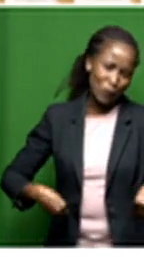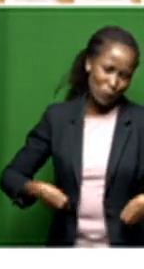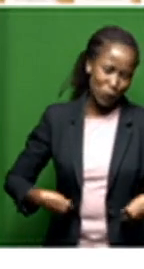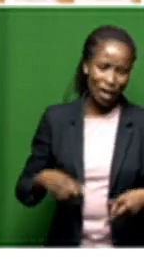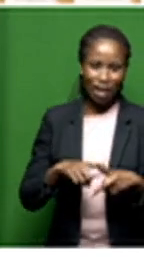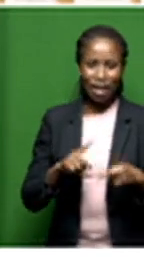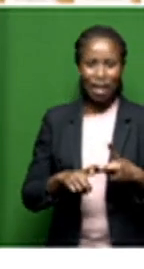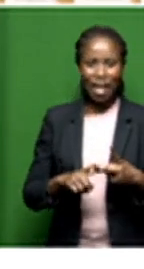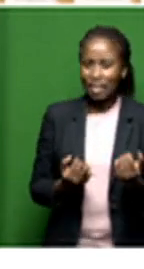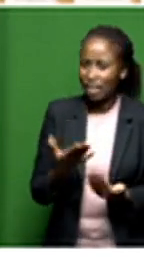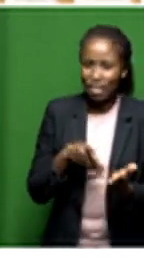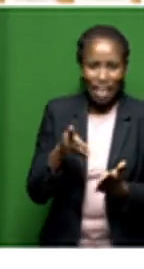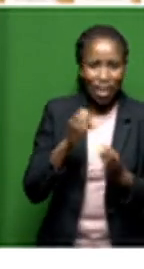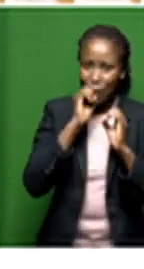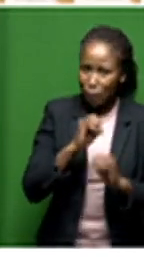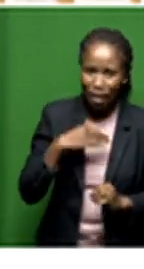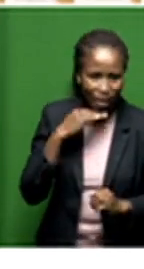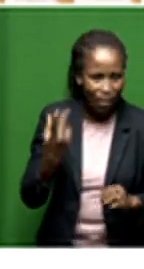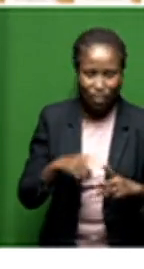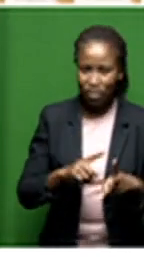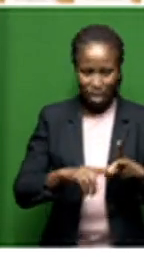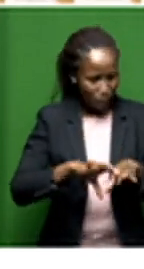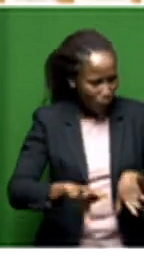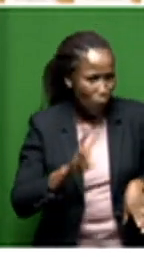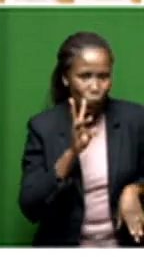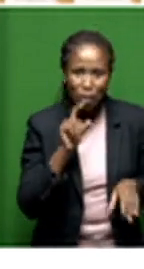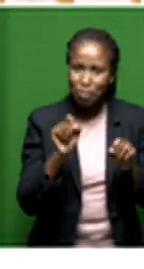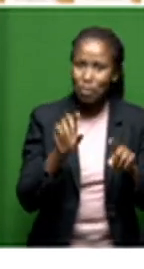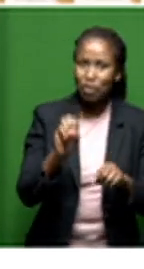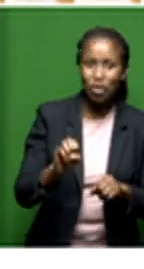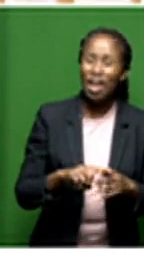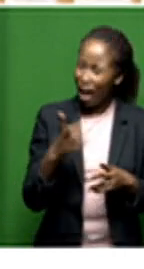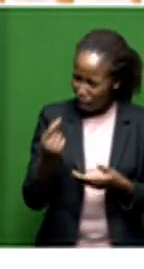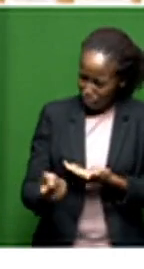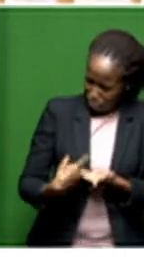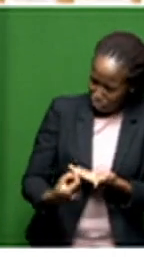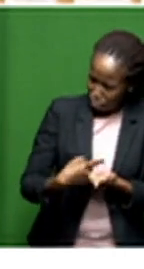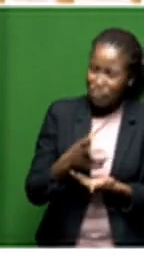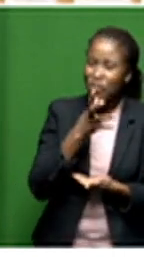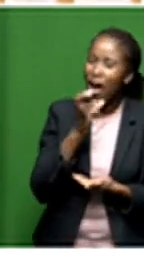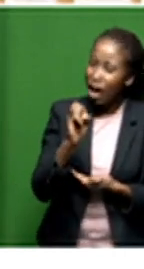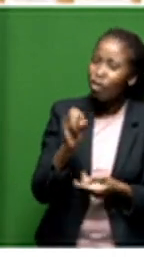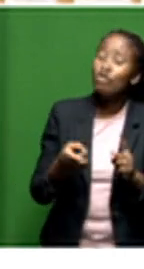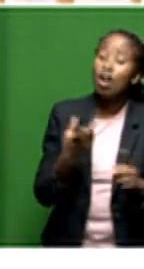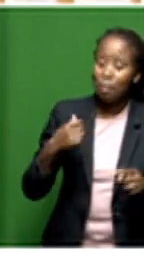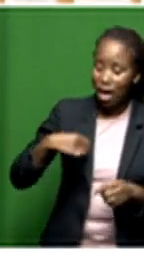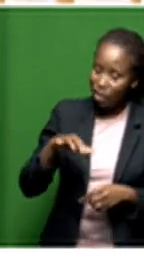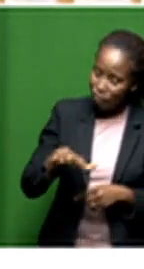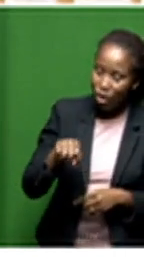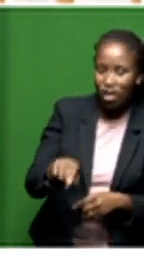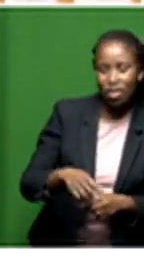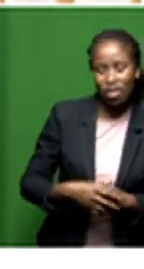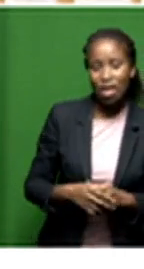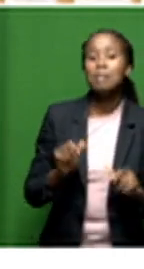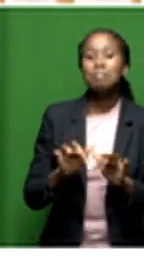about a lack of service delivery and sewer spillages. I have messages in my inbox from Emfuleni where people